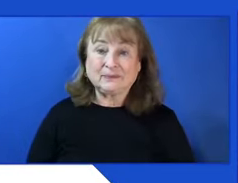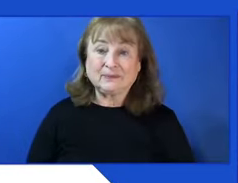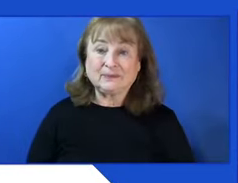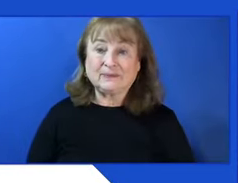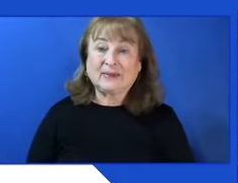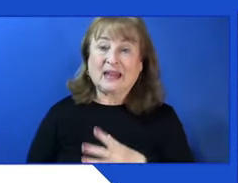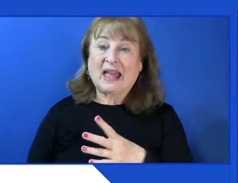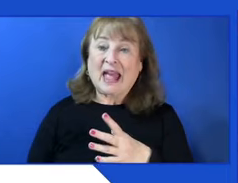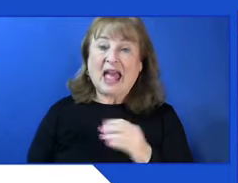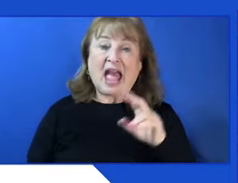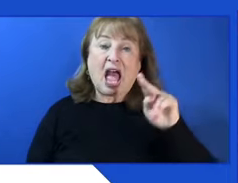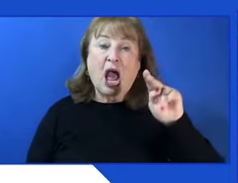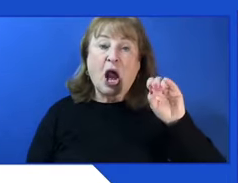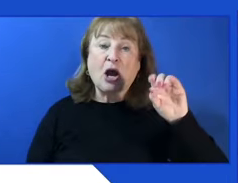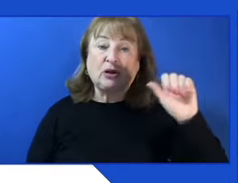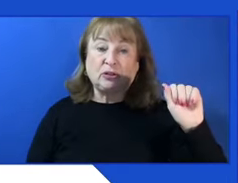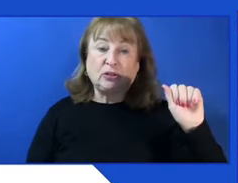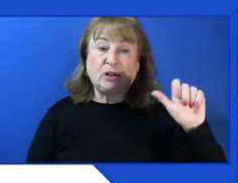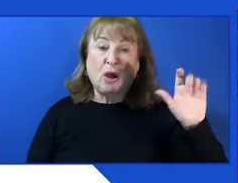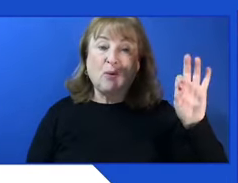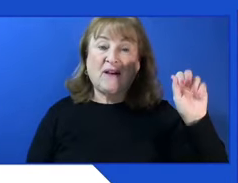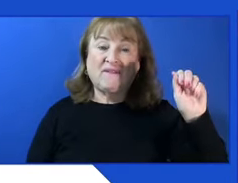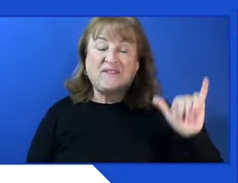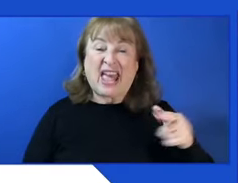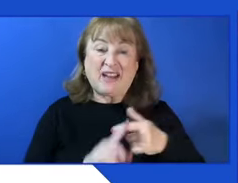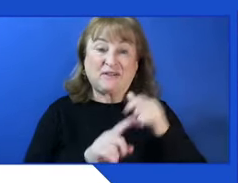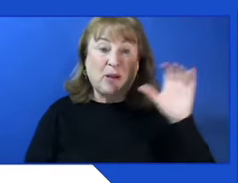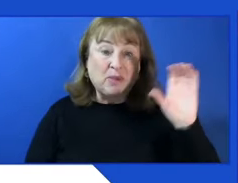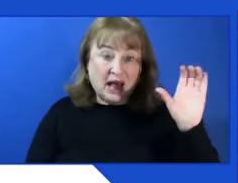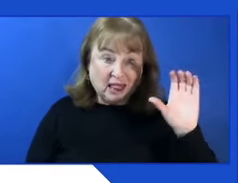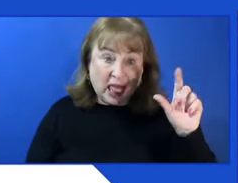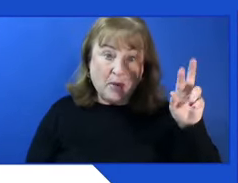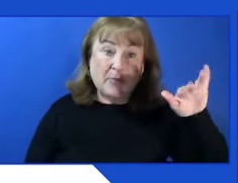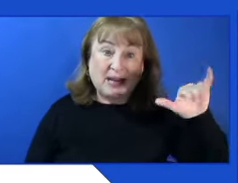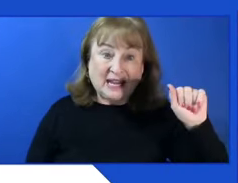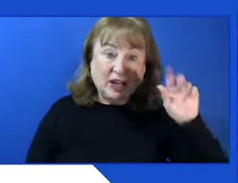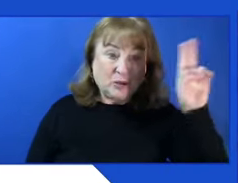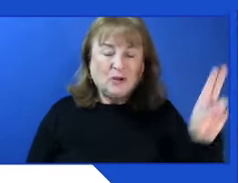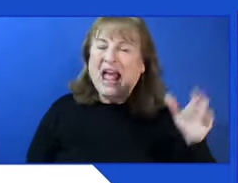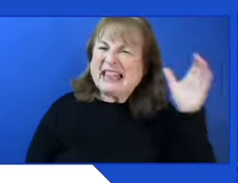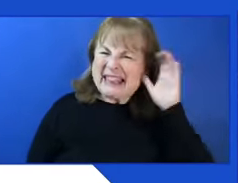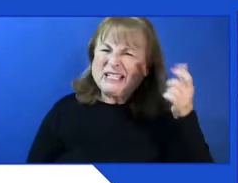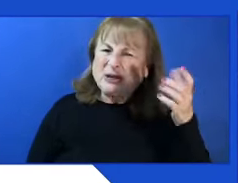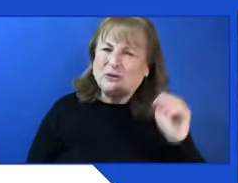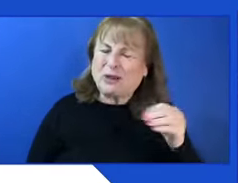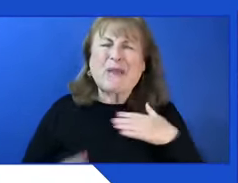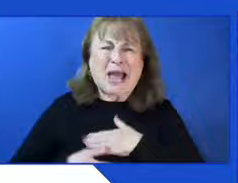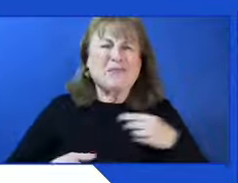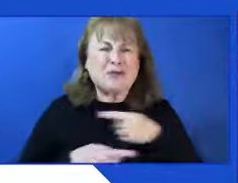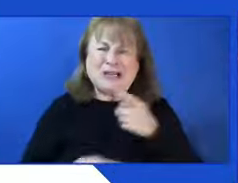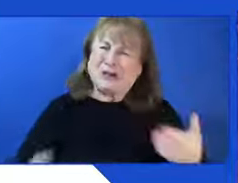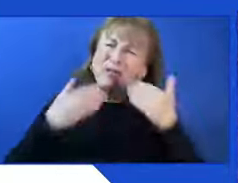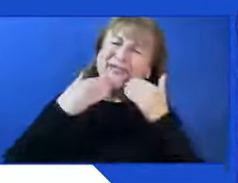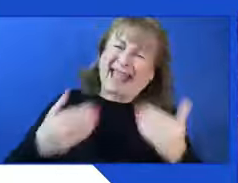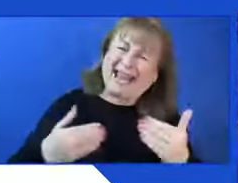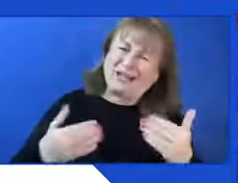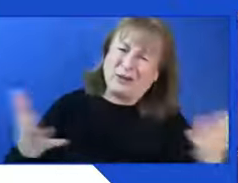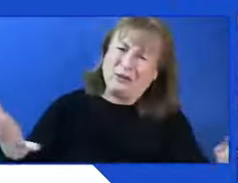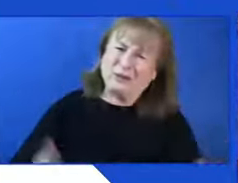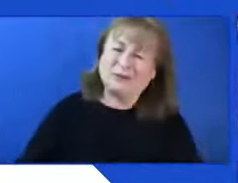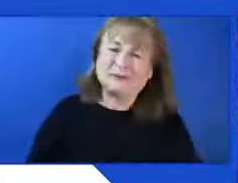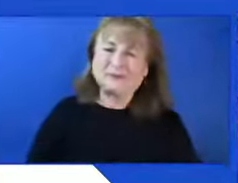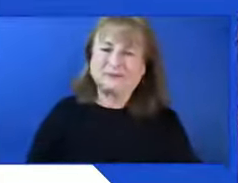And Noah Fay from Columbia University. Listen to what they have to say, and I appreciate you guys. Thank you.